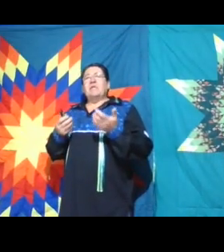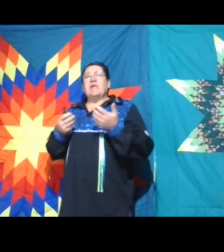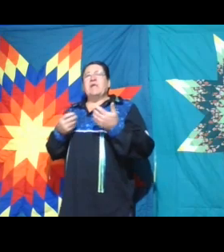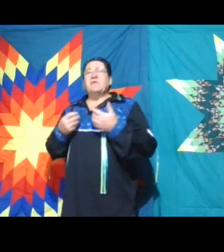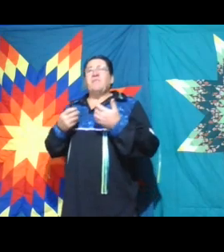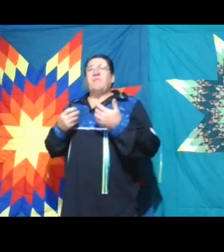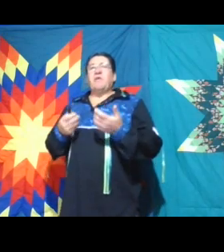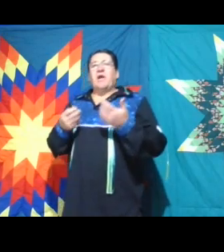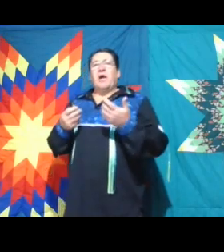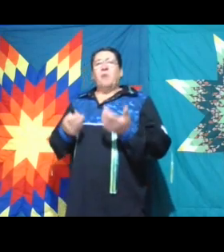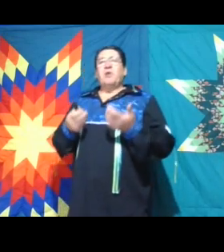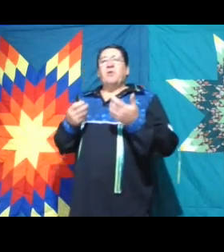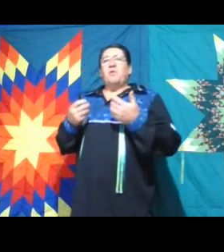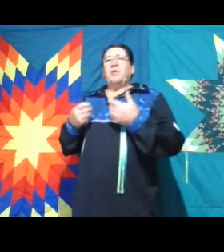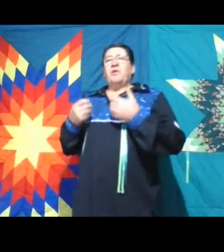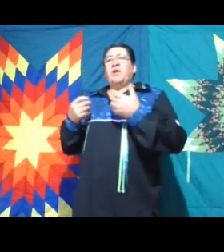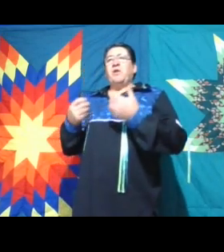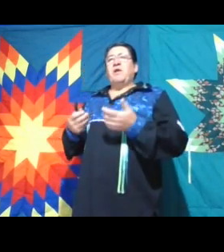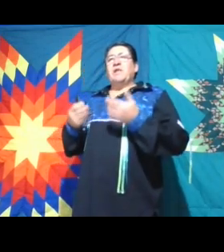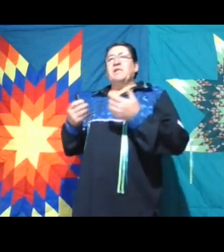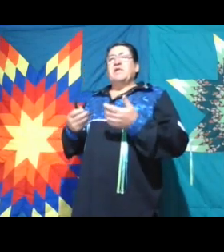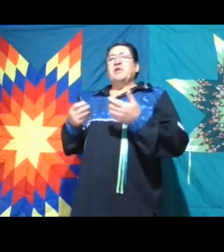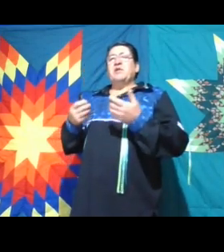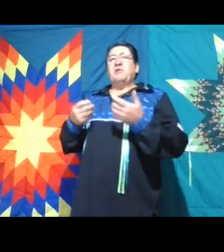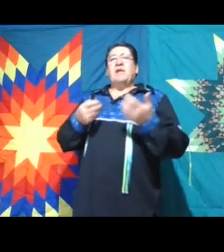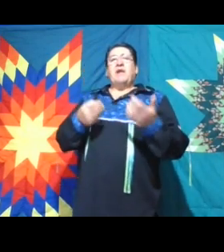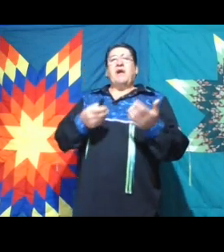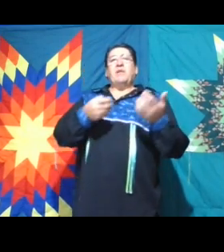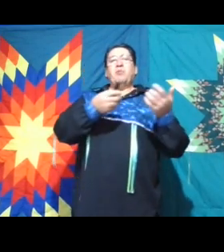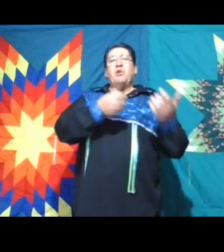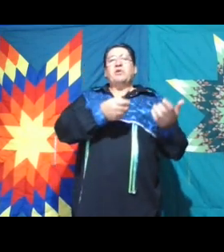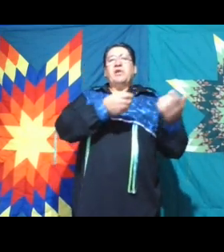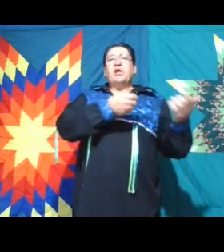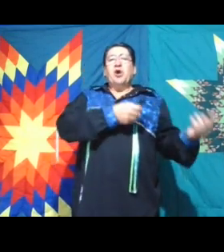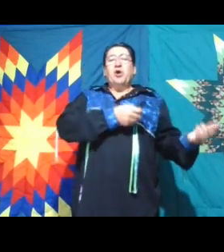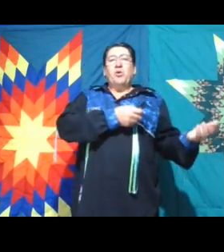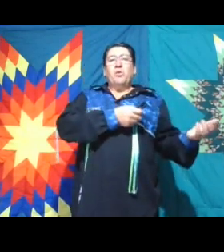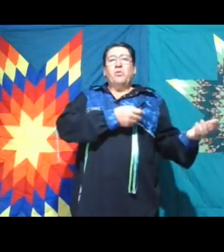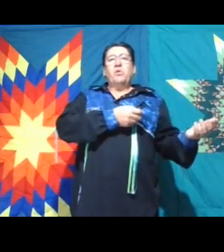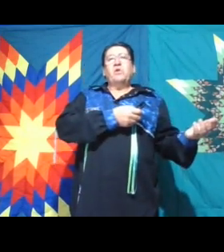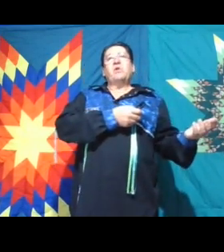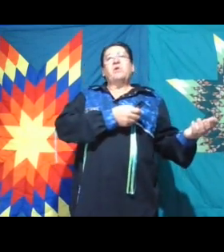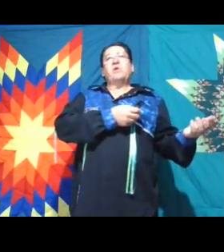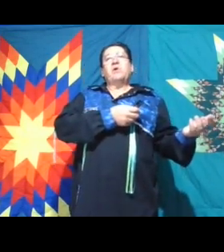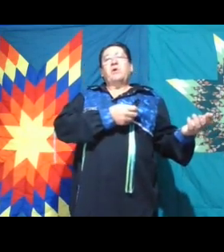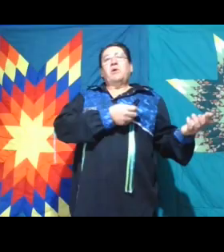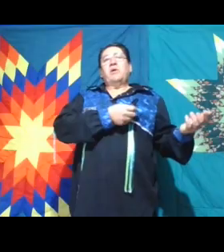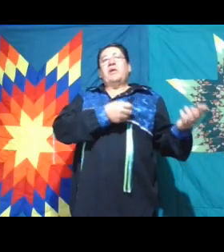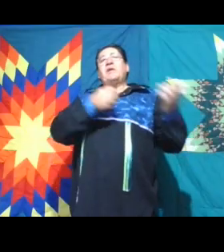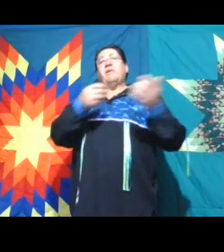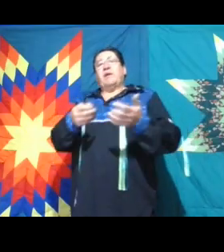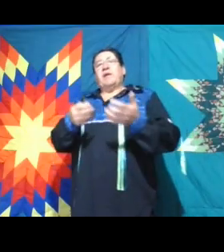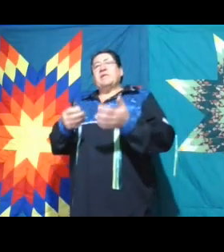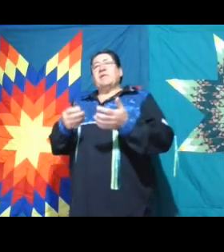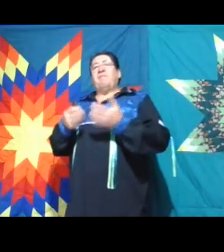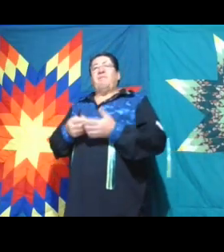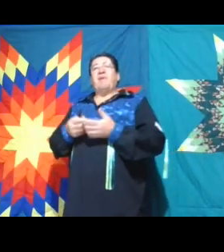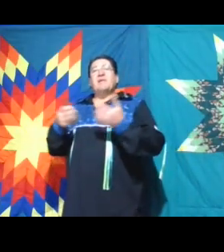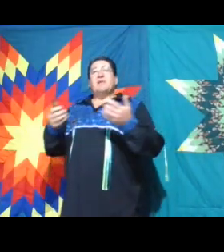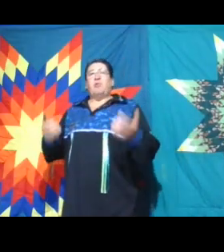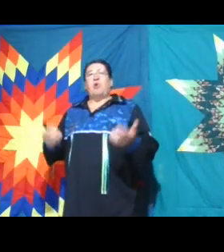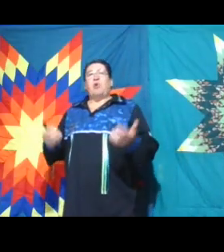it is easier for the company or the organization to let that person go than